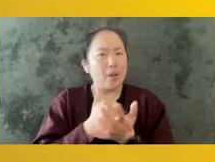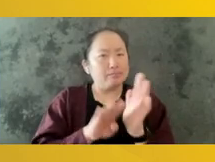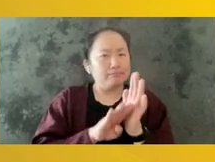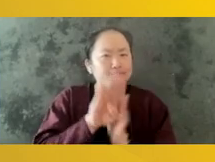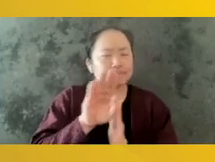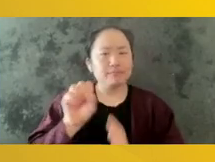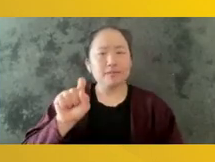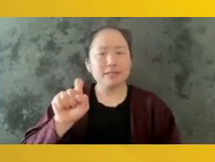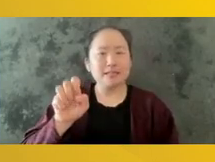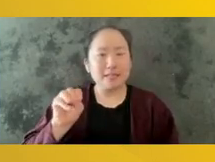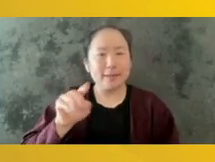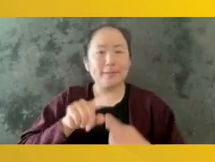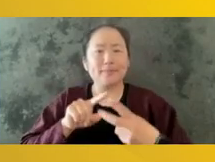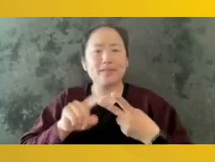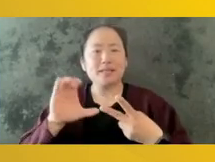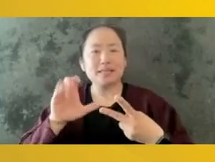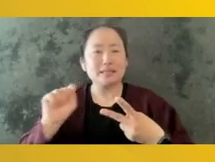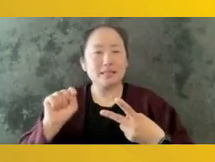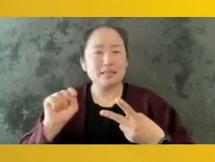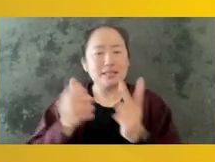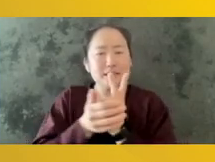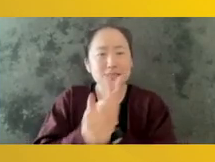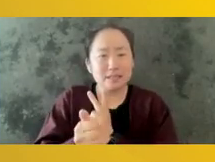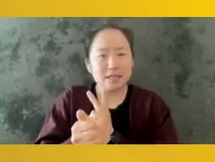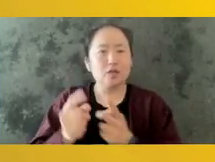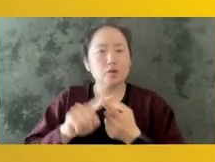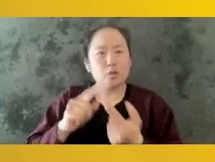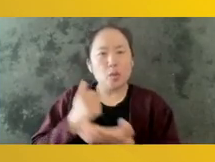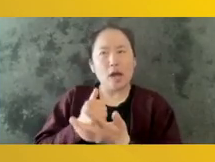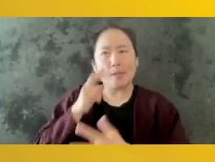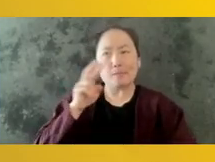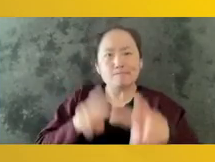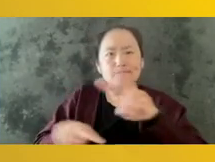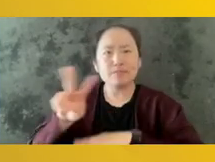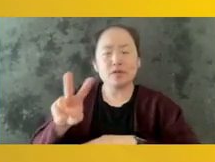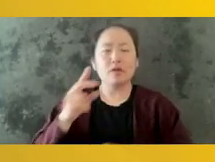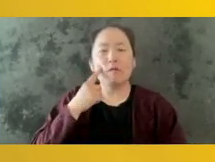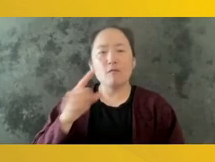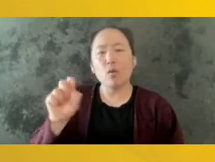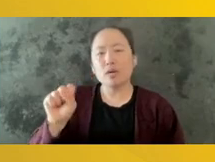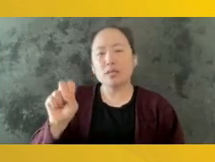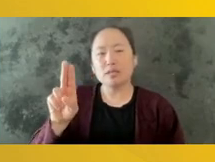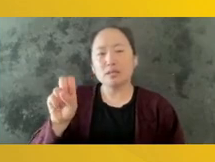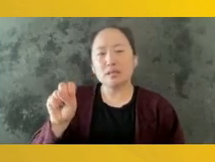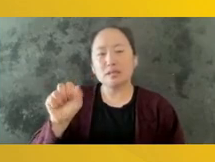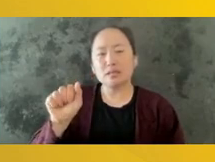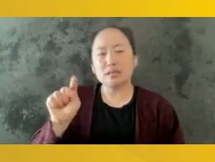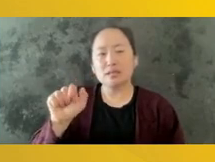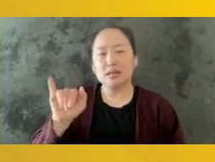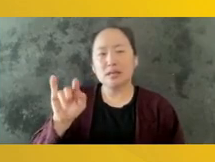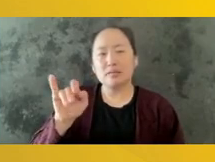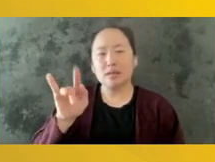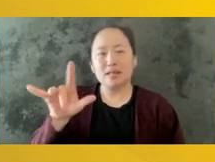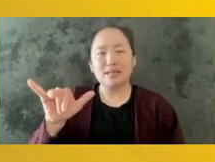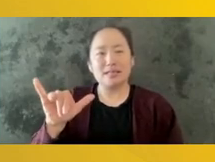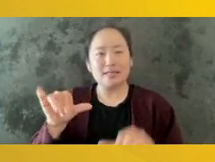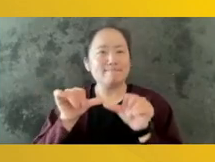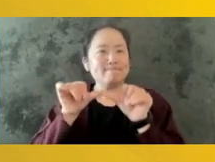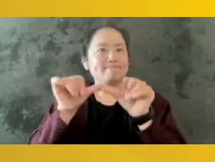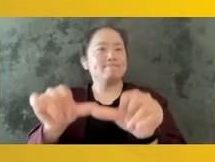solve complex problems surrounding sustainability. So we're really excited to share this project with you today.